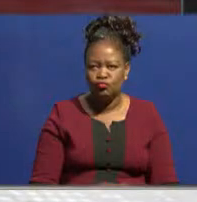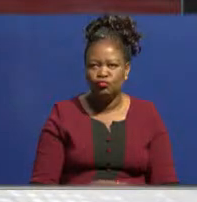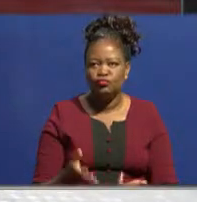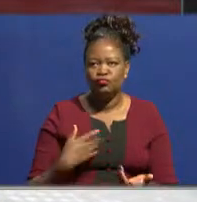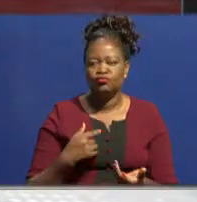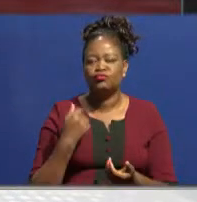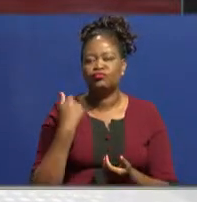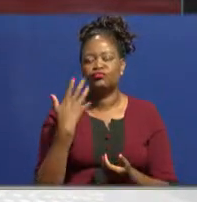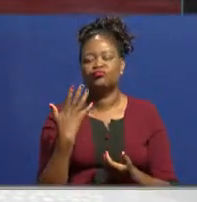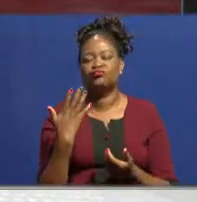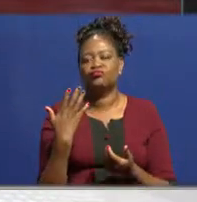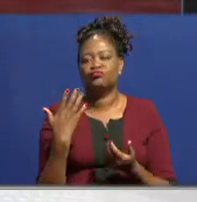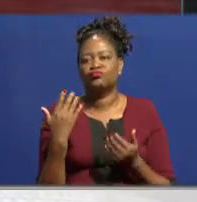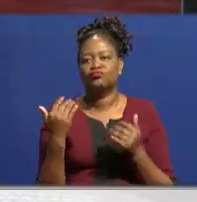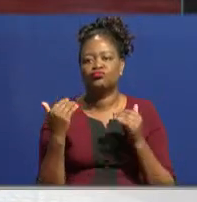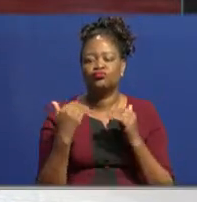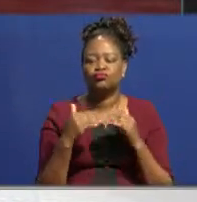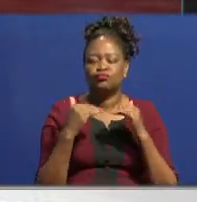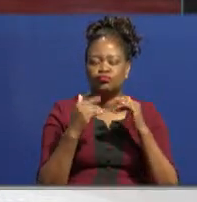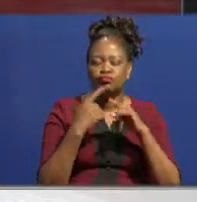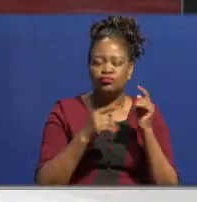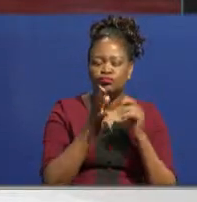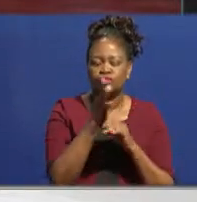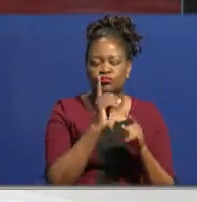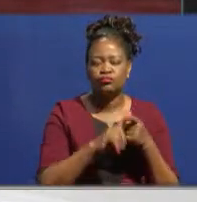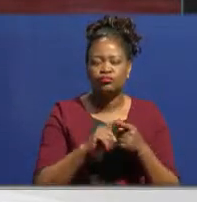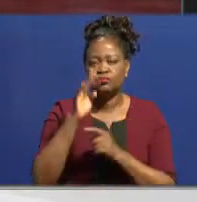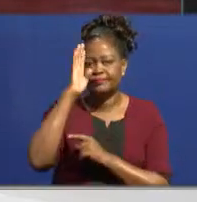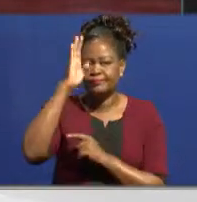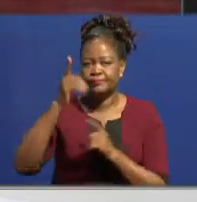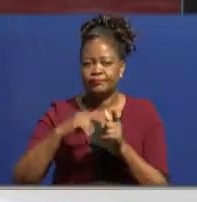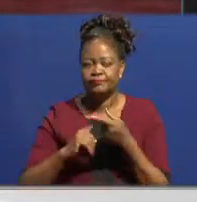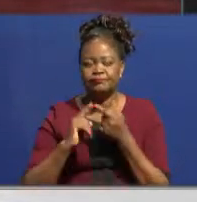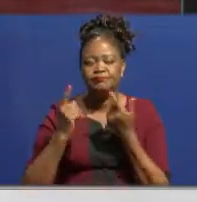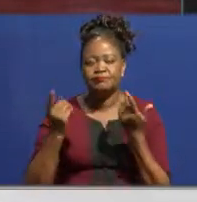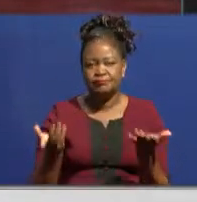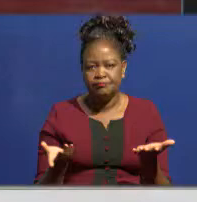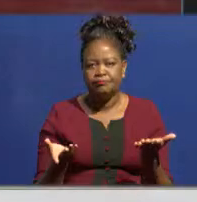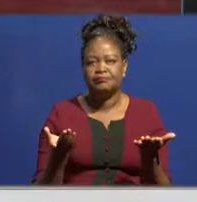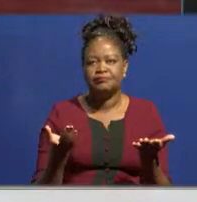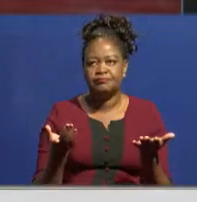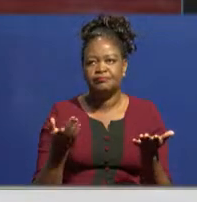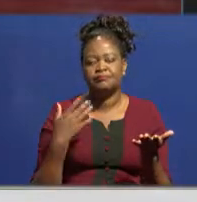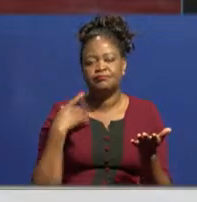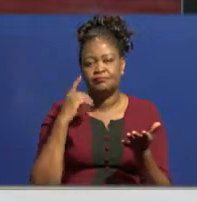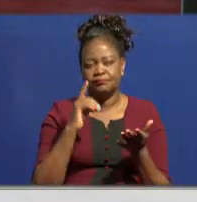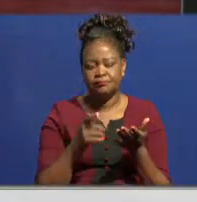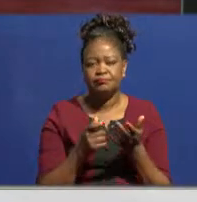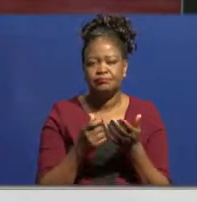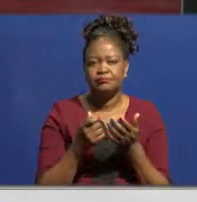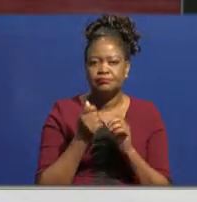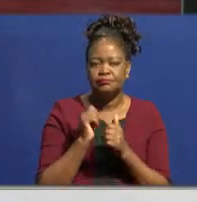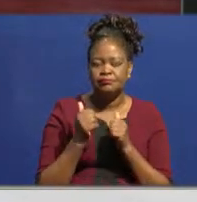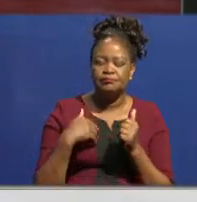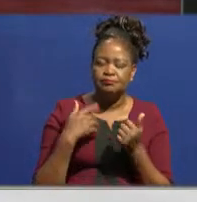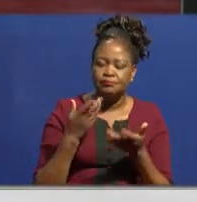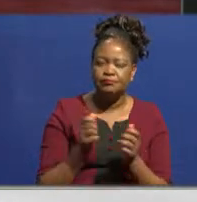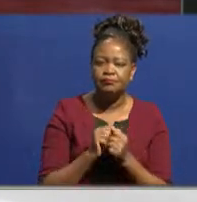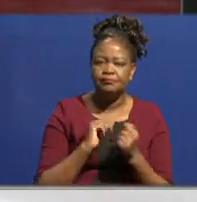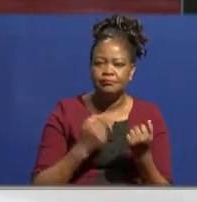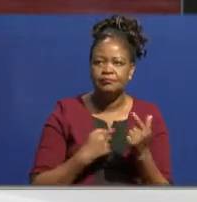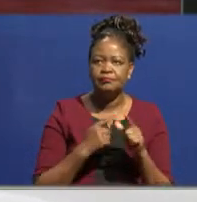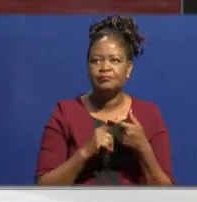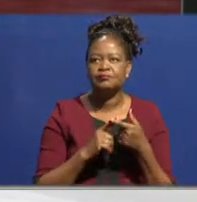here on KBC Channel 1, beginning Thursday all the way to Sunday. And away from that, the rains are here with us. Unfortunately, we've already